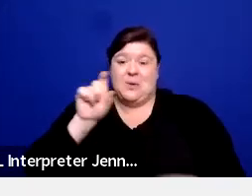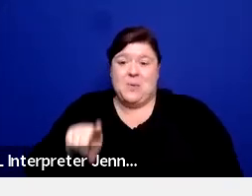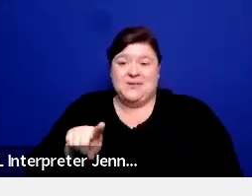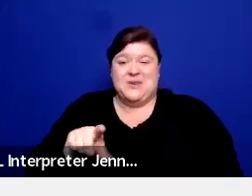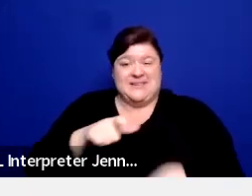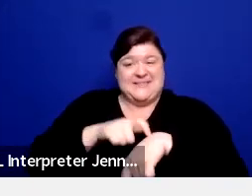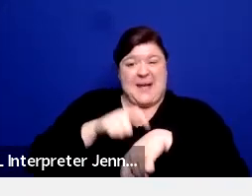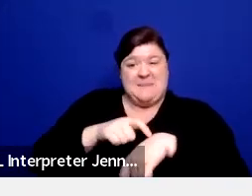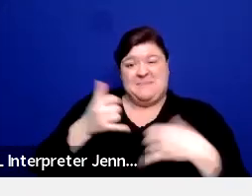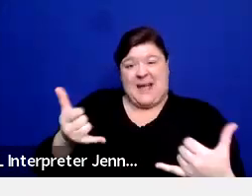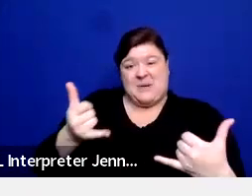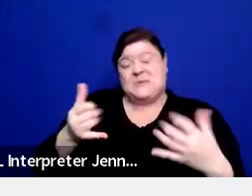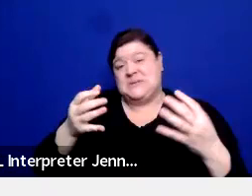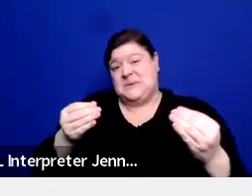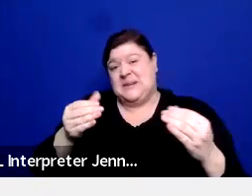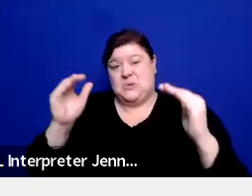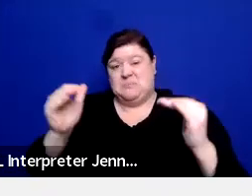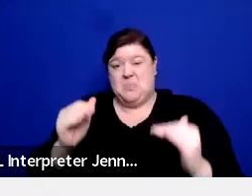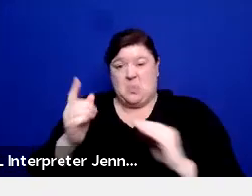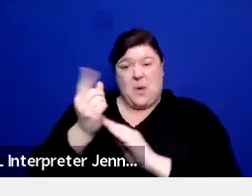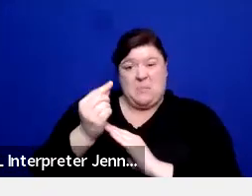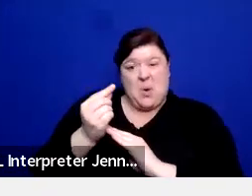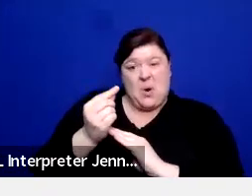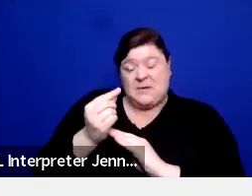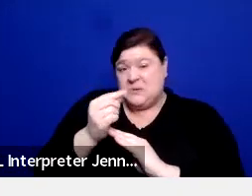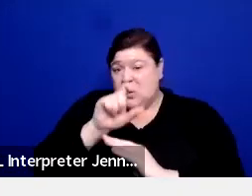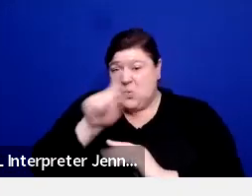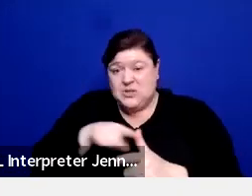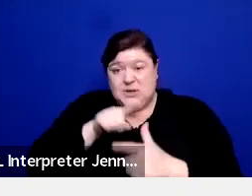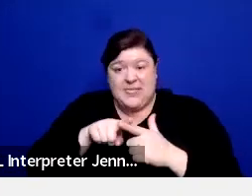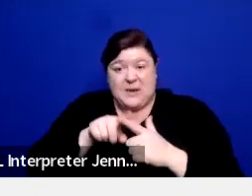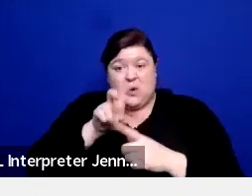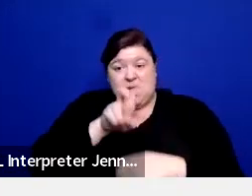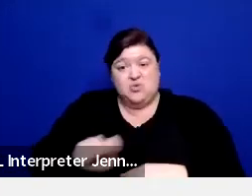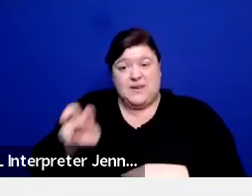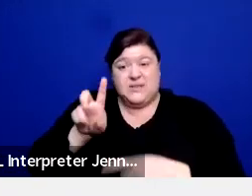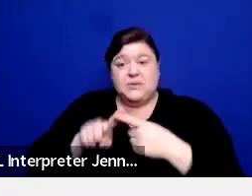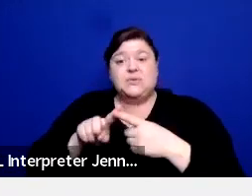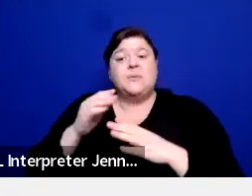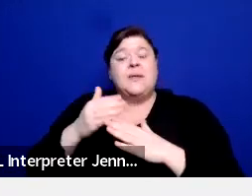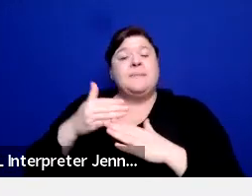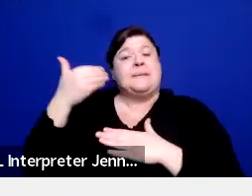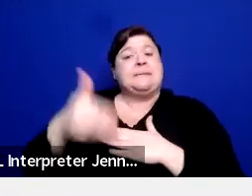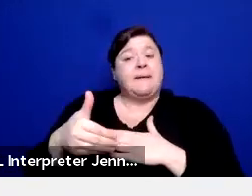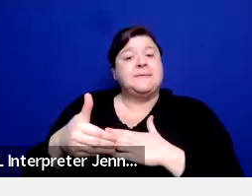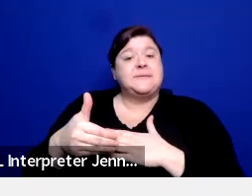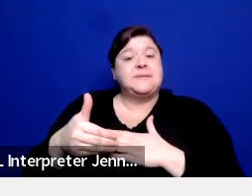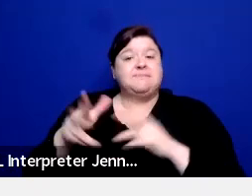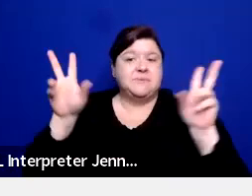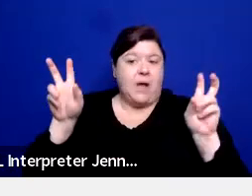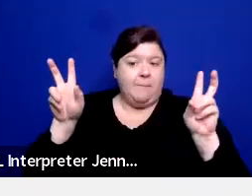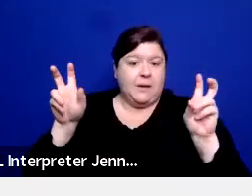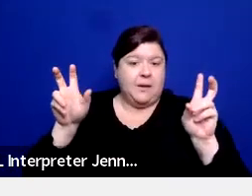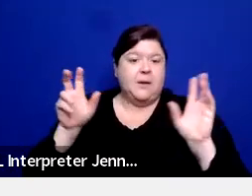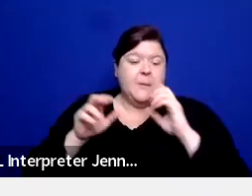time and where we are. So Ronnie, how about we do one more question and then we can transition over to our next topic, which is